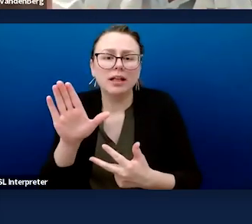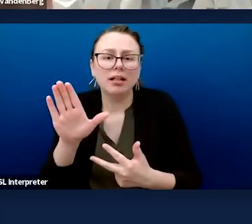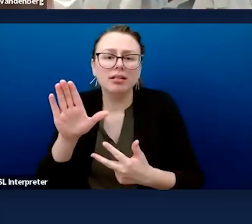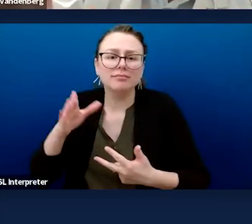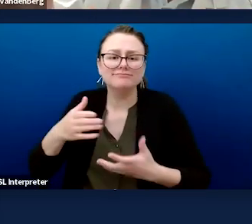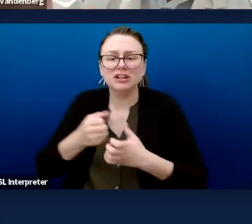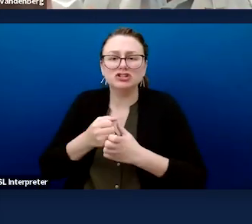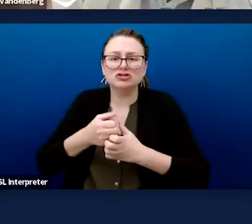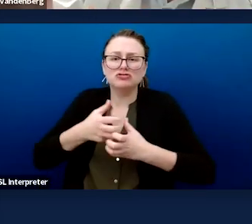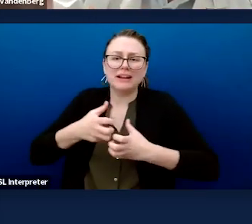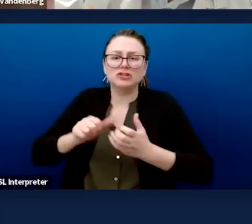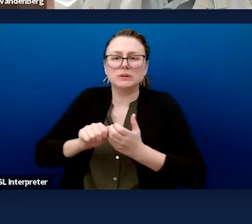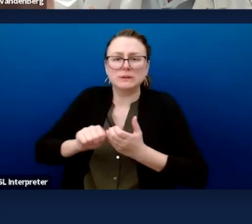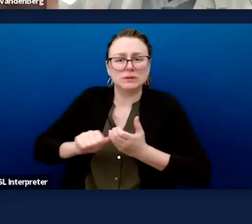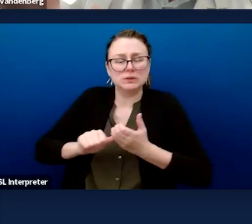will open up